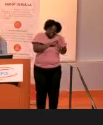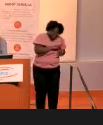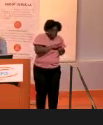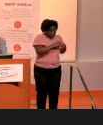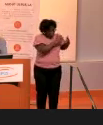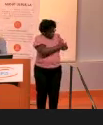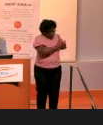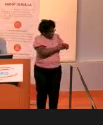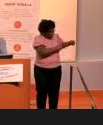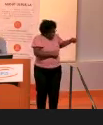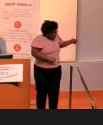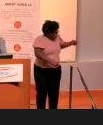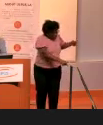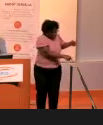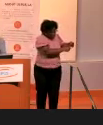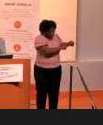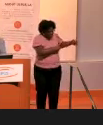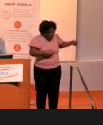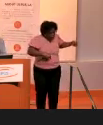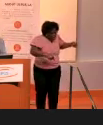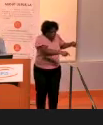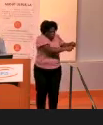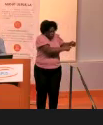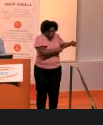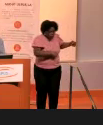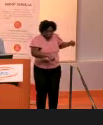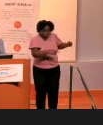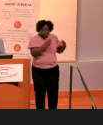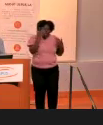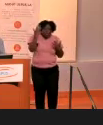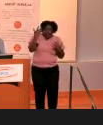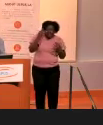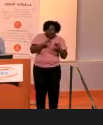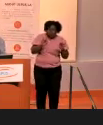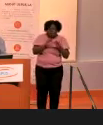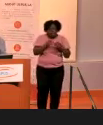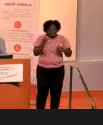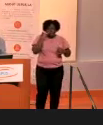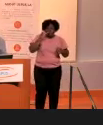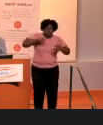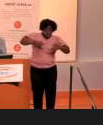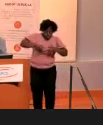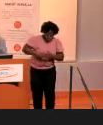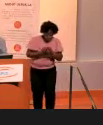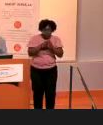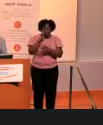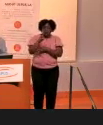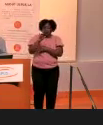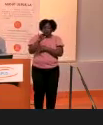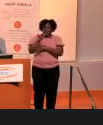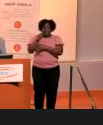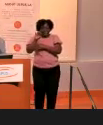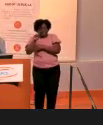do we care so much about dialysis? People who go on dialysis have a lot of complications. It's quality of